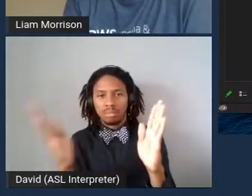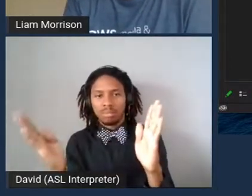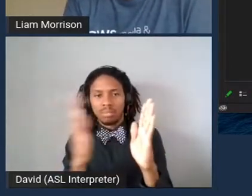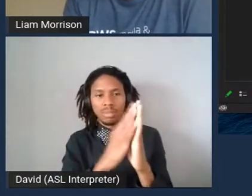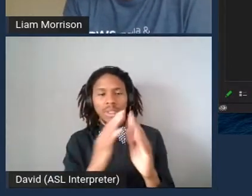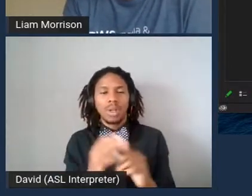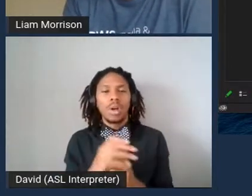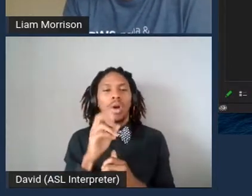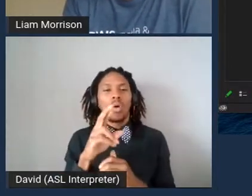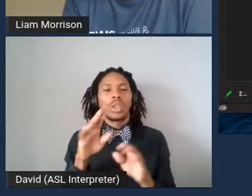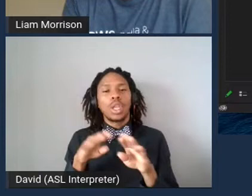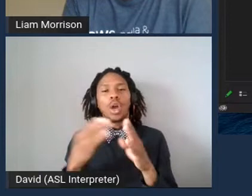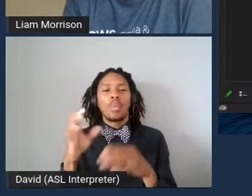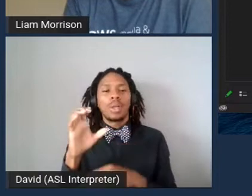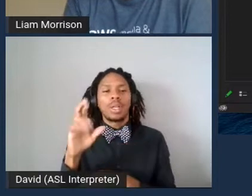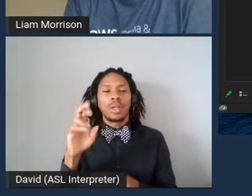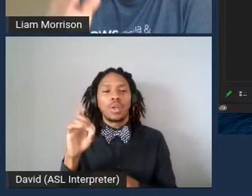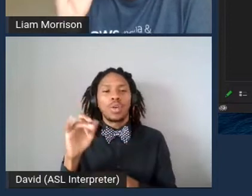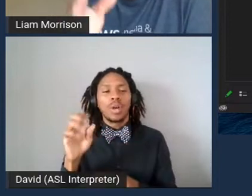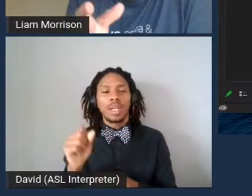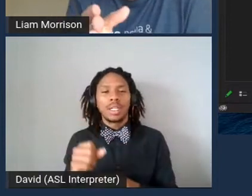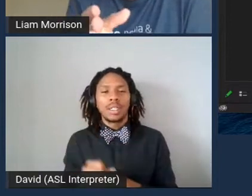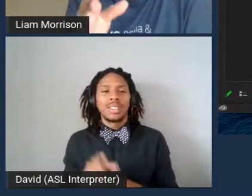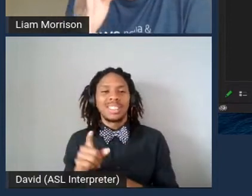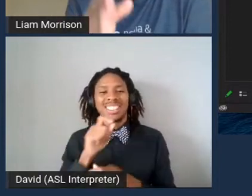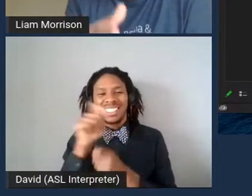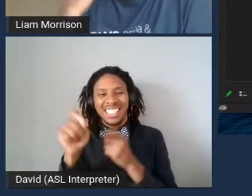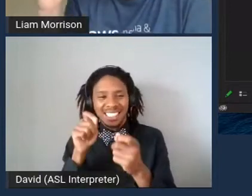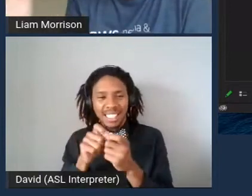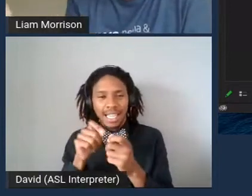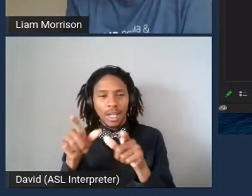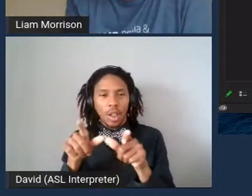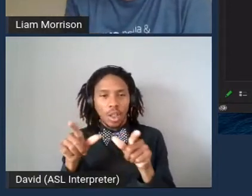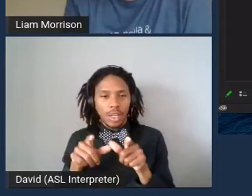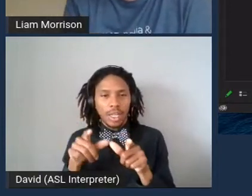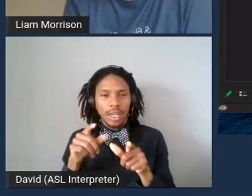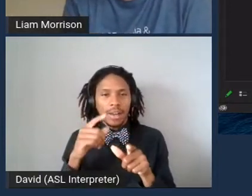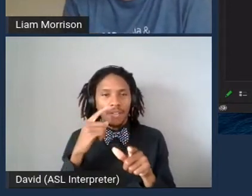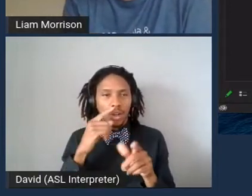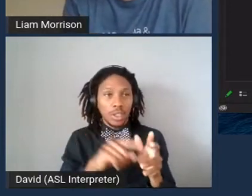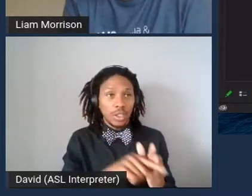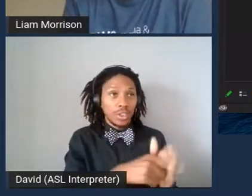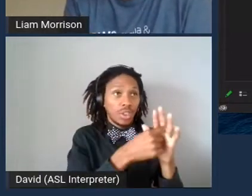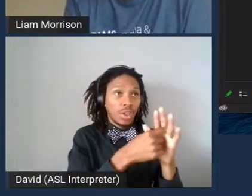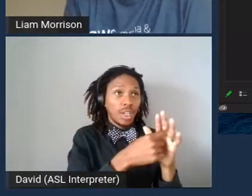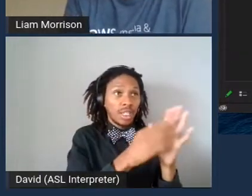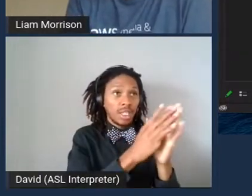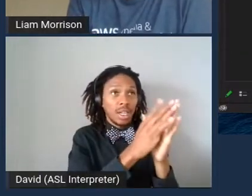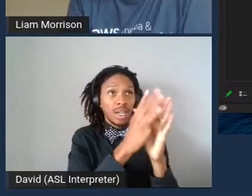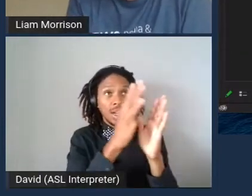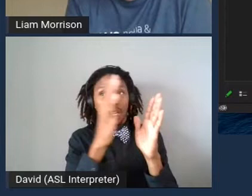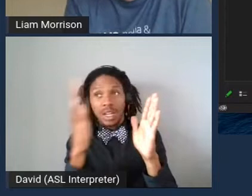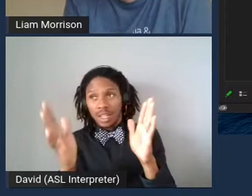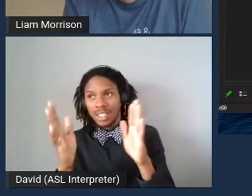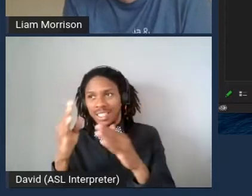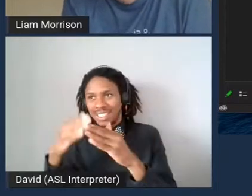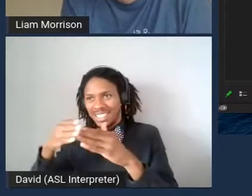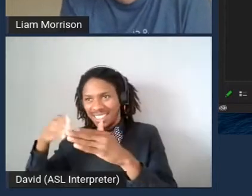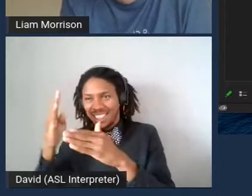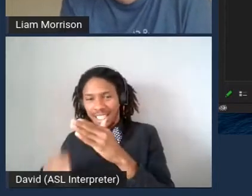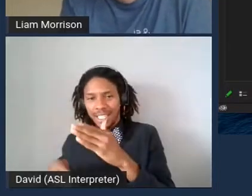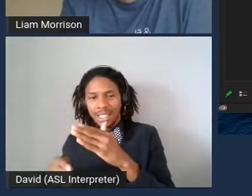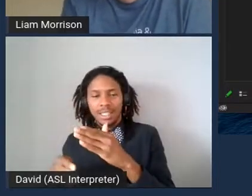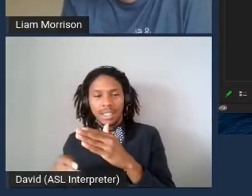the opening credits, for instance. Here is the exact location of the start and end of the opening credits. Here is the